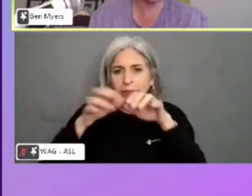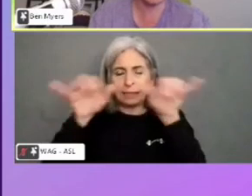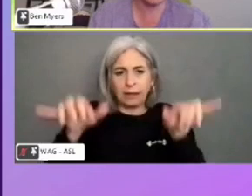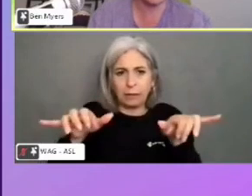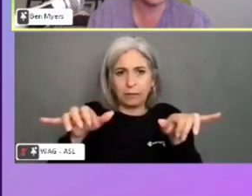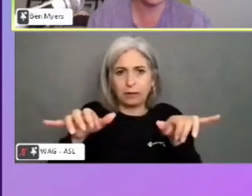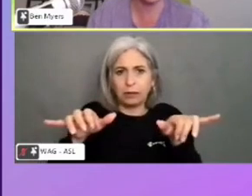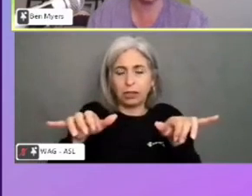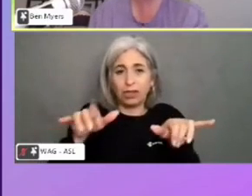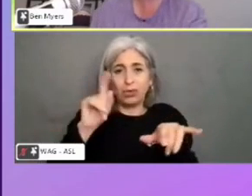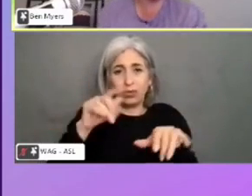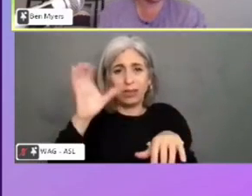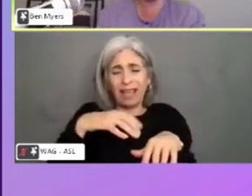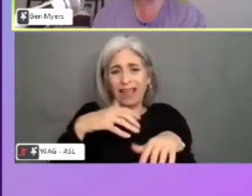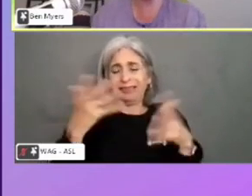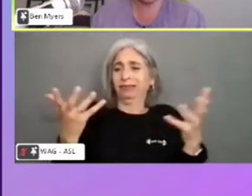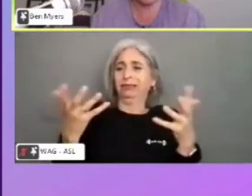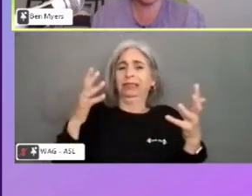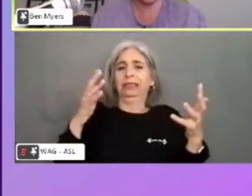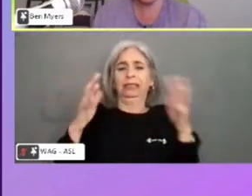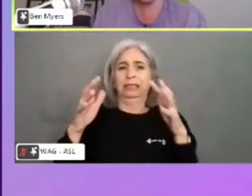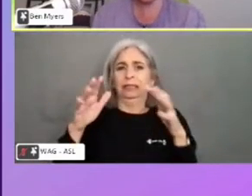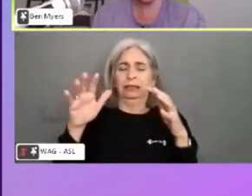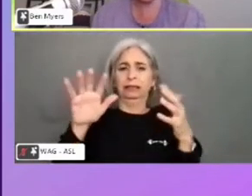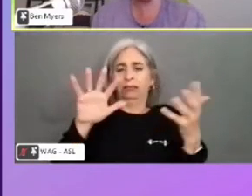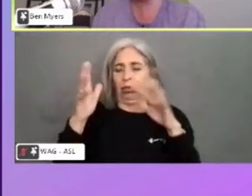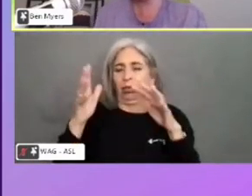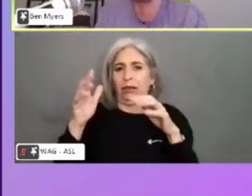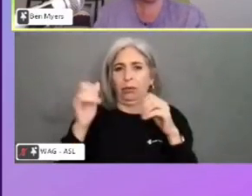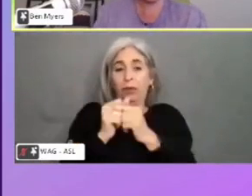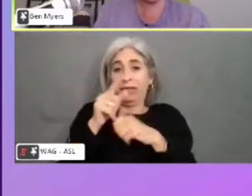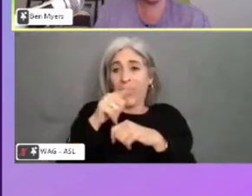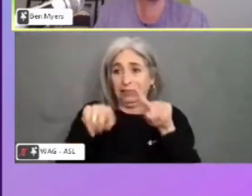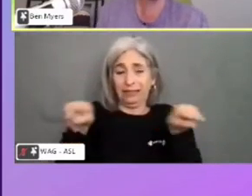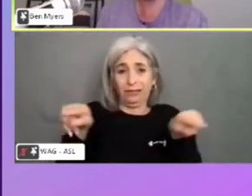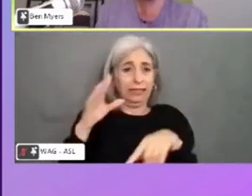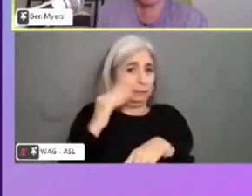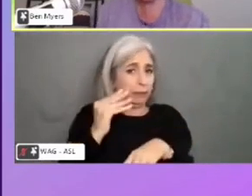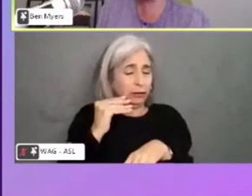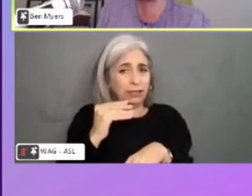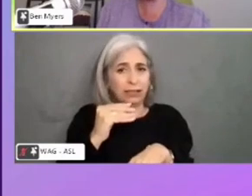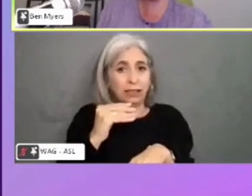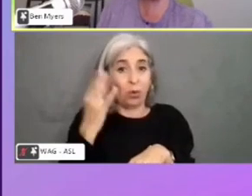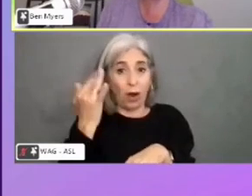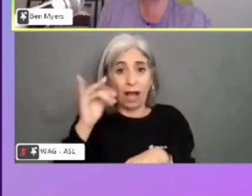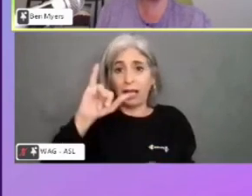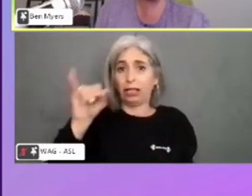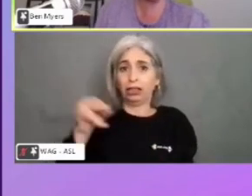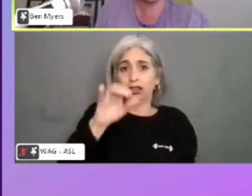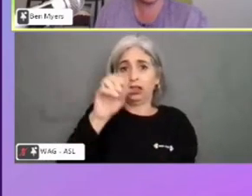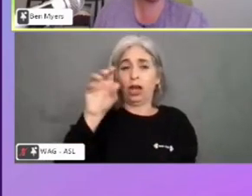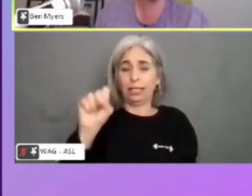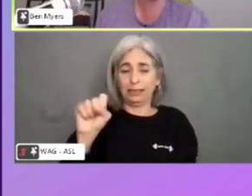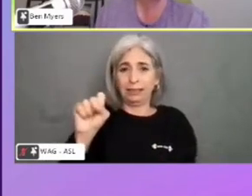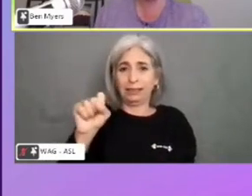have discrepancies like these across different experiences. Just because JAWS exposes that list as a list doesn't